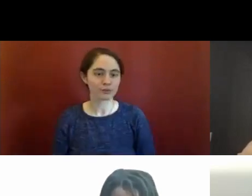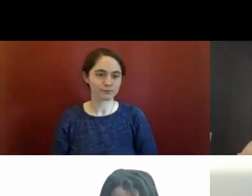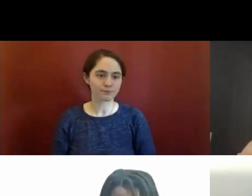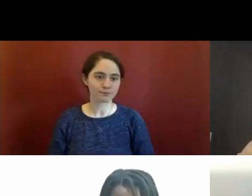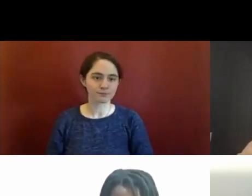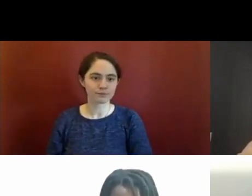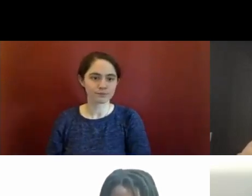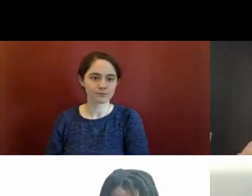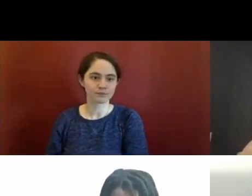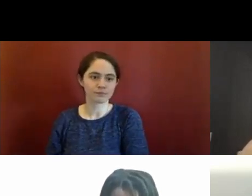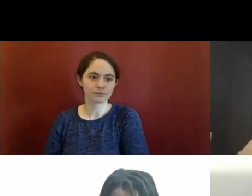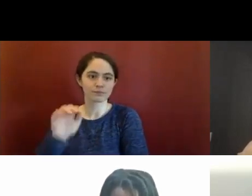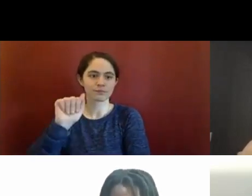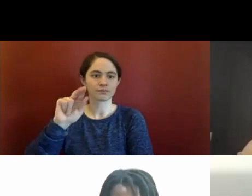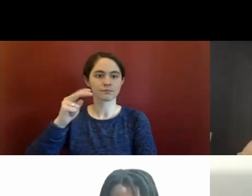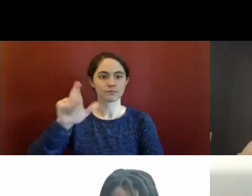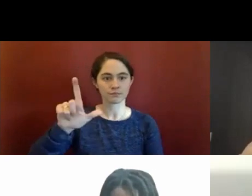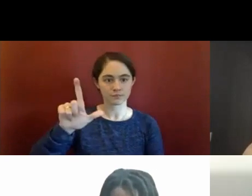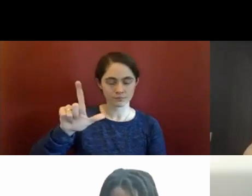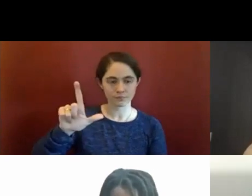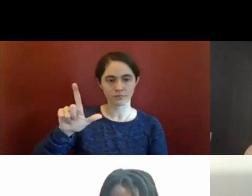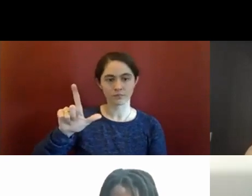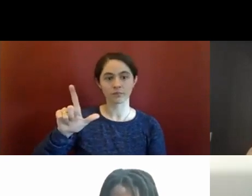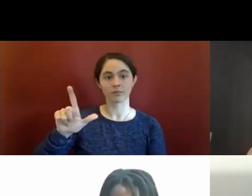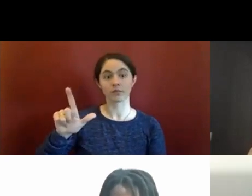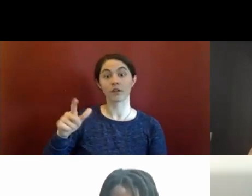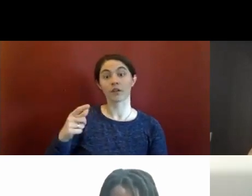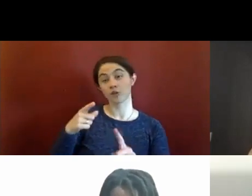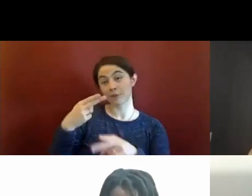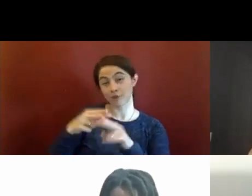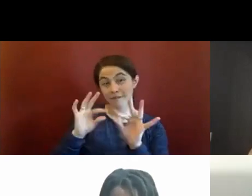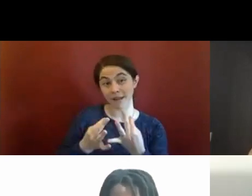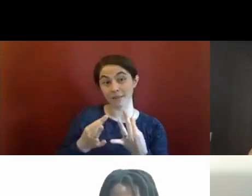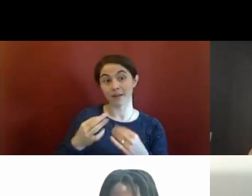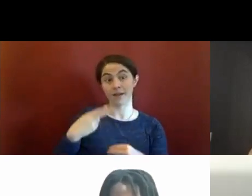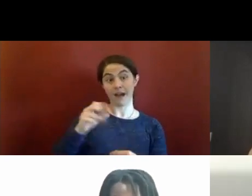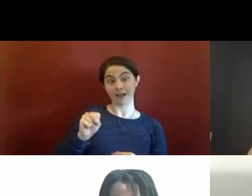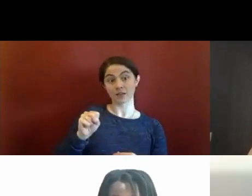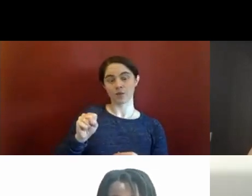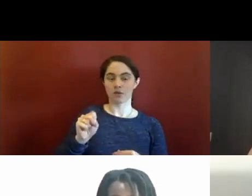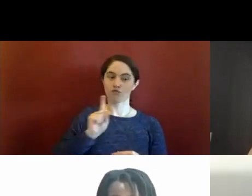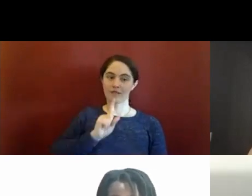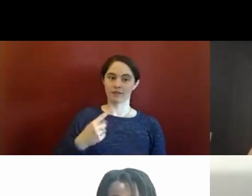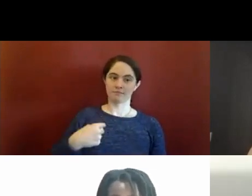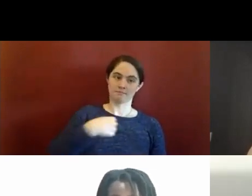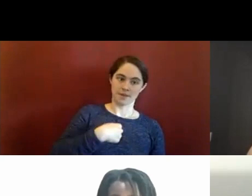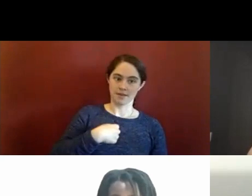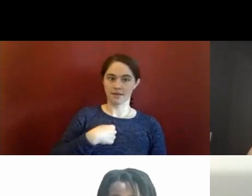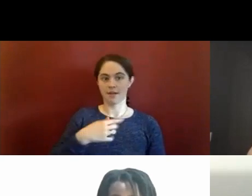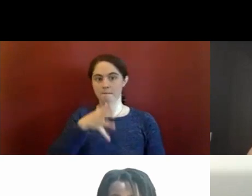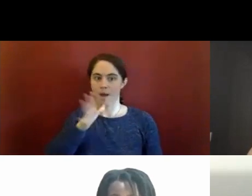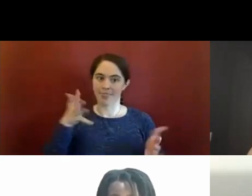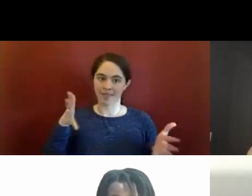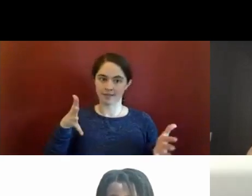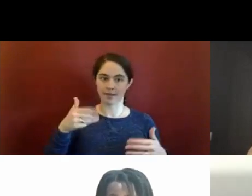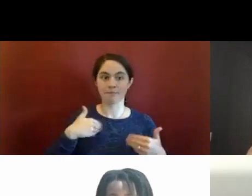In terms of family, when I was in high school, it was only my mom and I and my little sister. So every time there was like a school